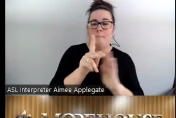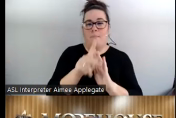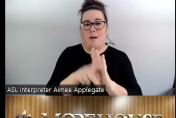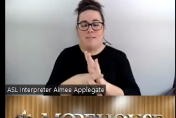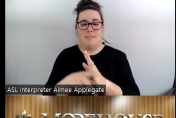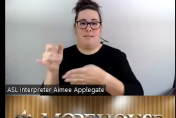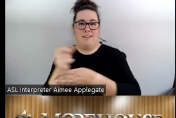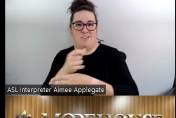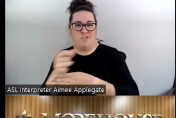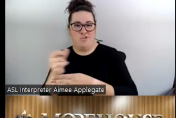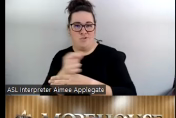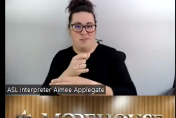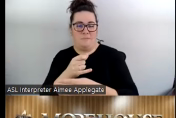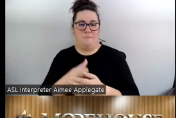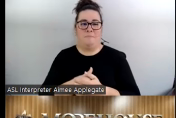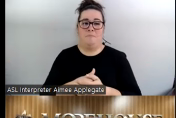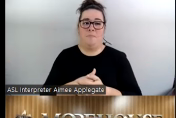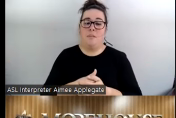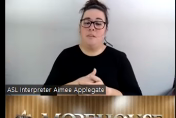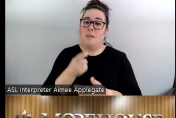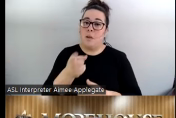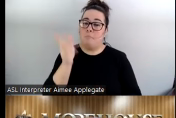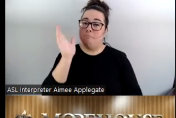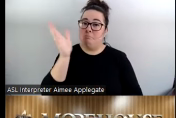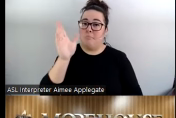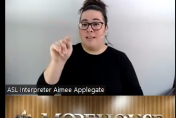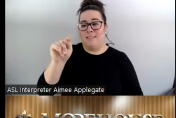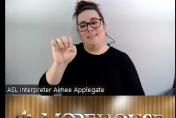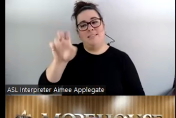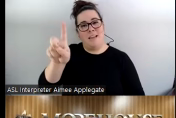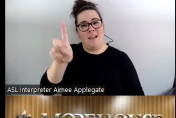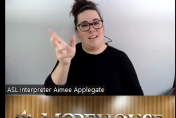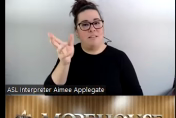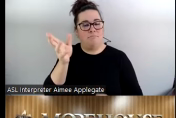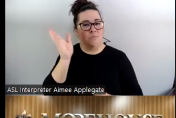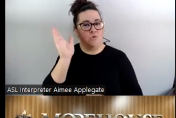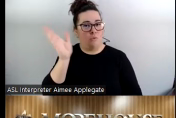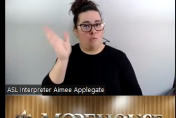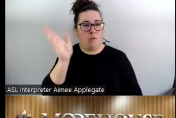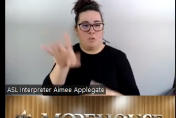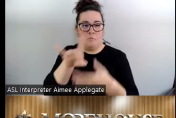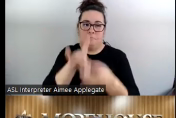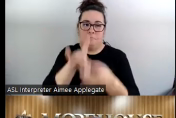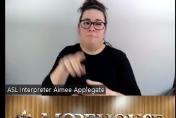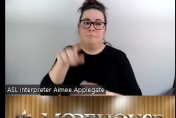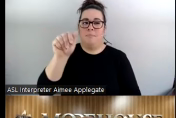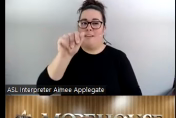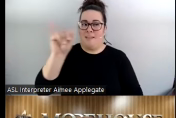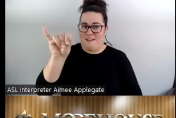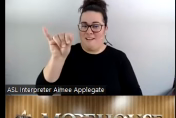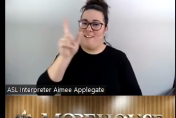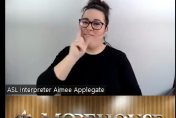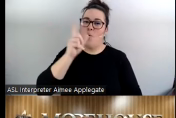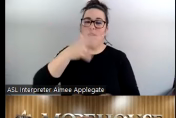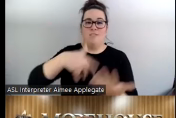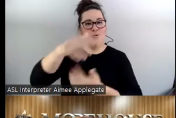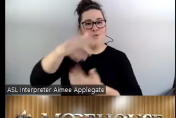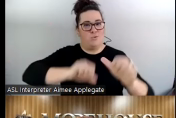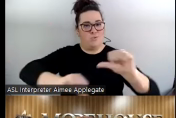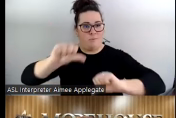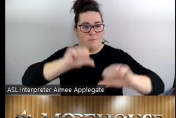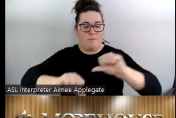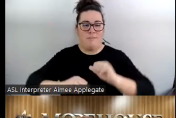and on AI-driven social science, and has over 1.8 million views. He graduated from the University of